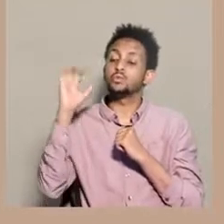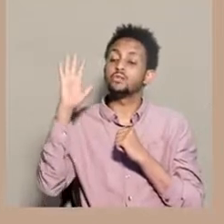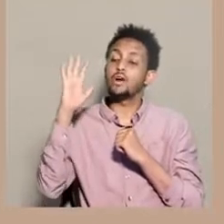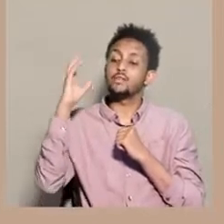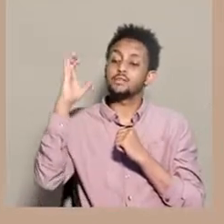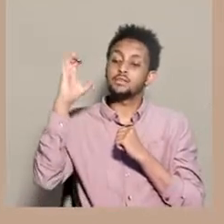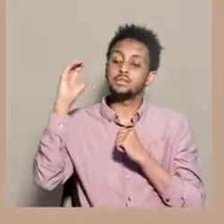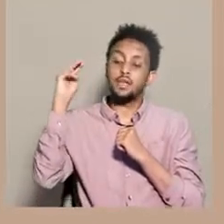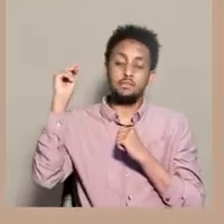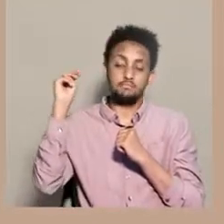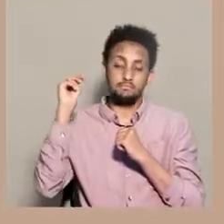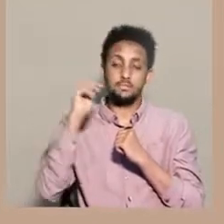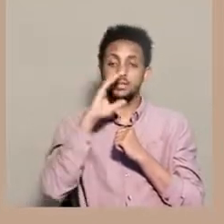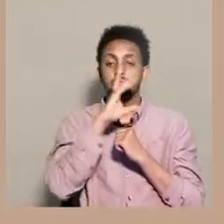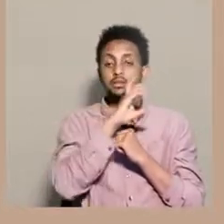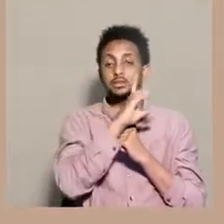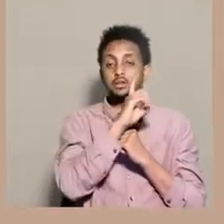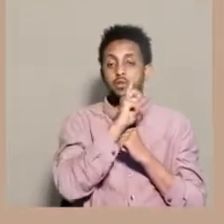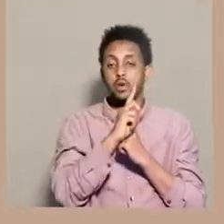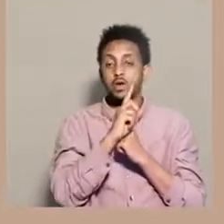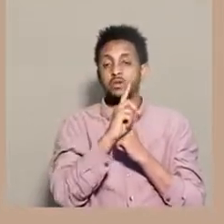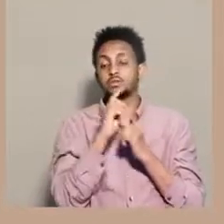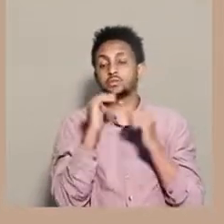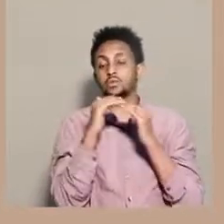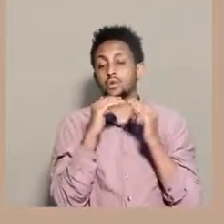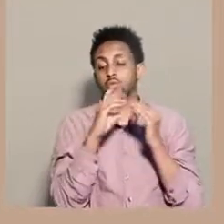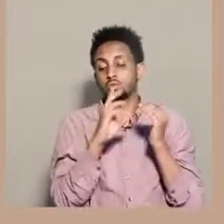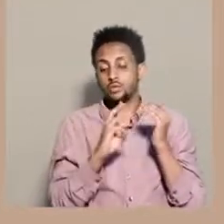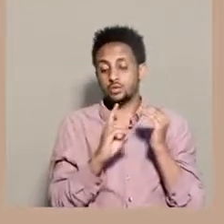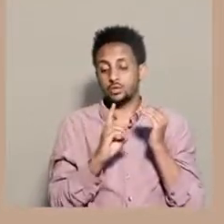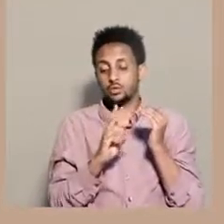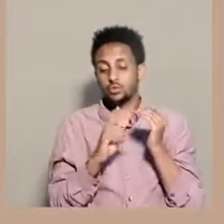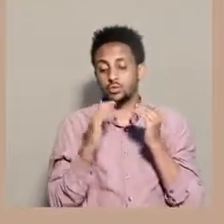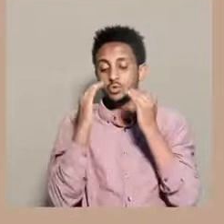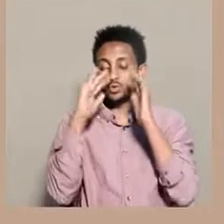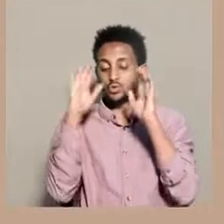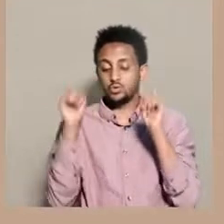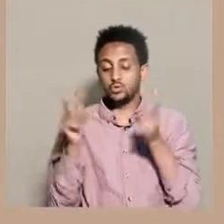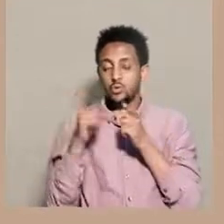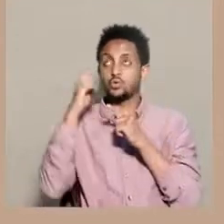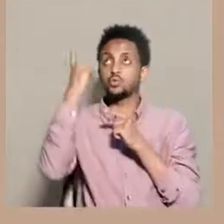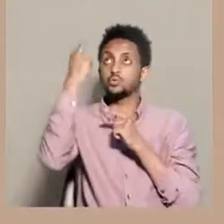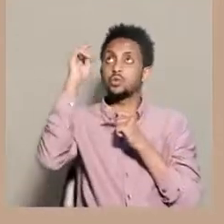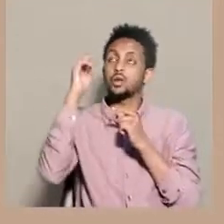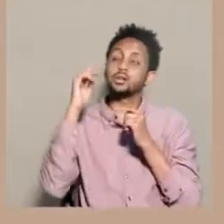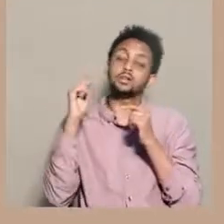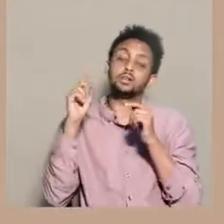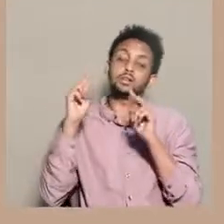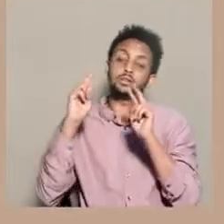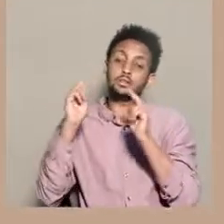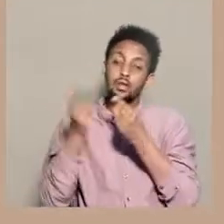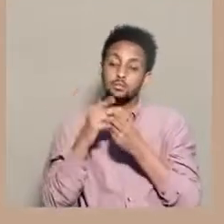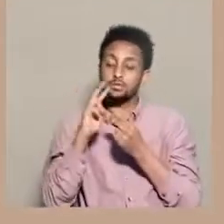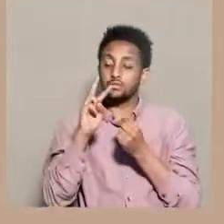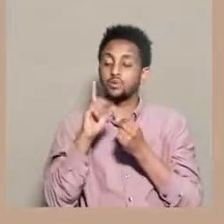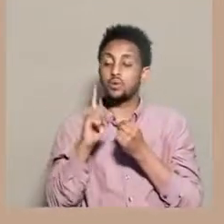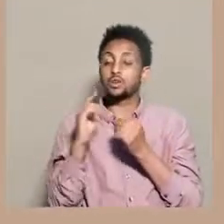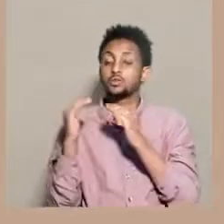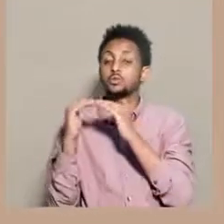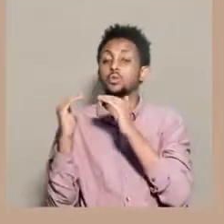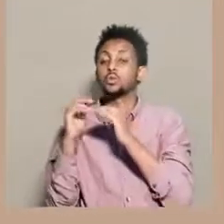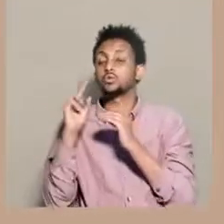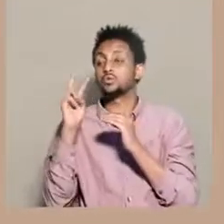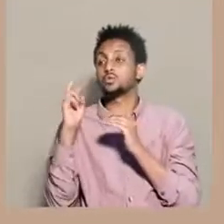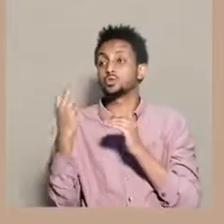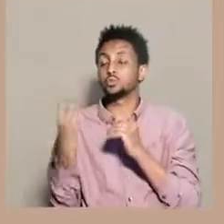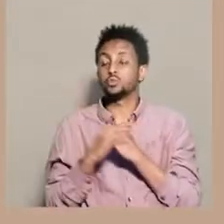we can have D1 over D2, the whole squared, times V1 is equals to